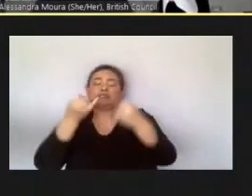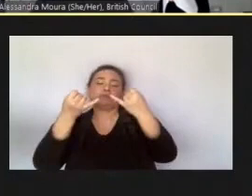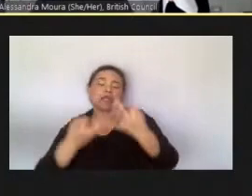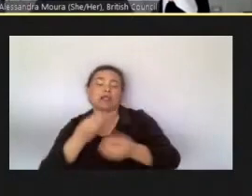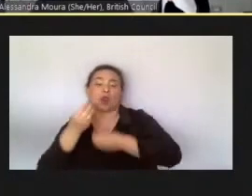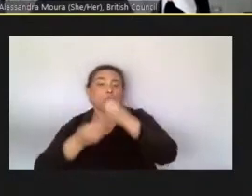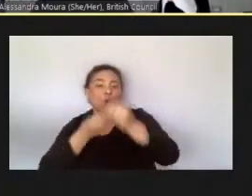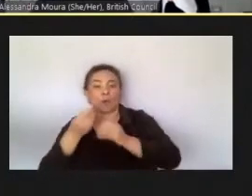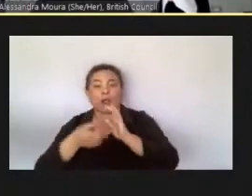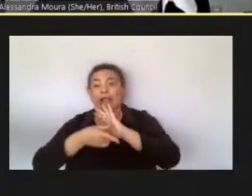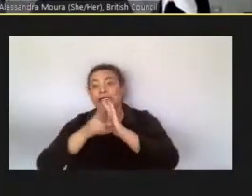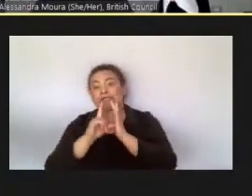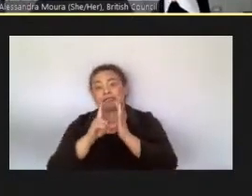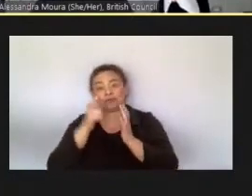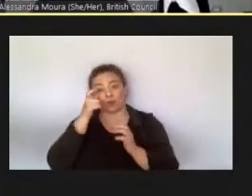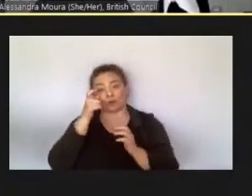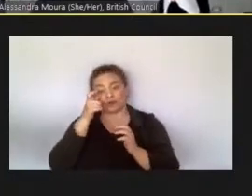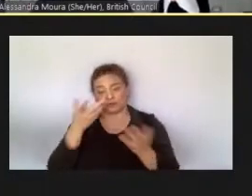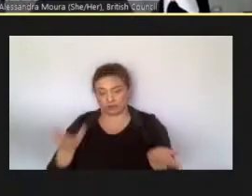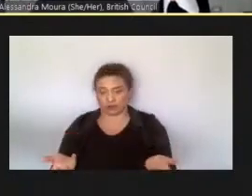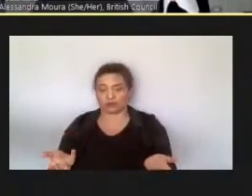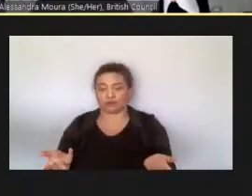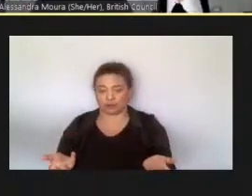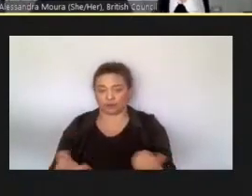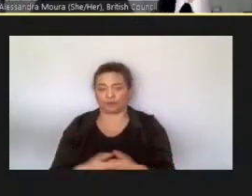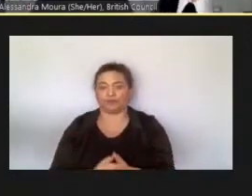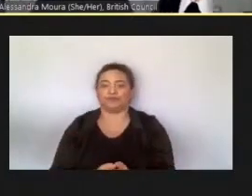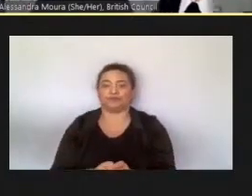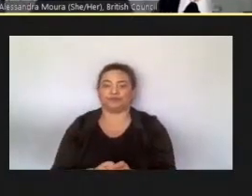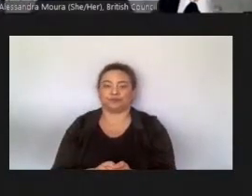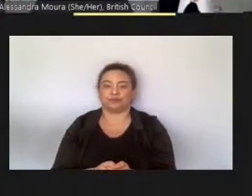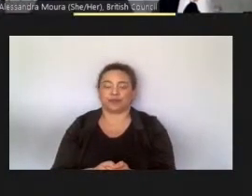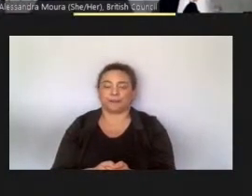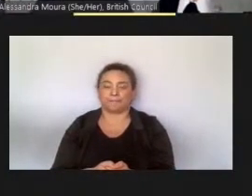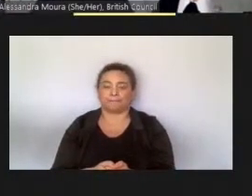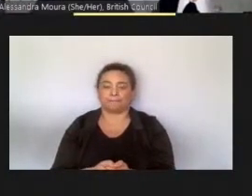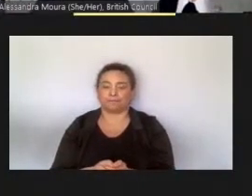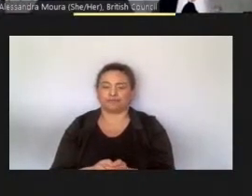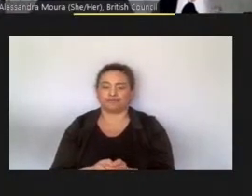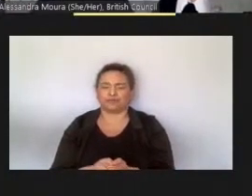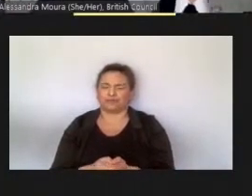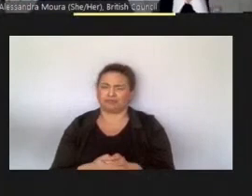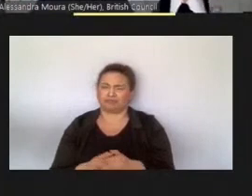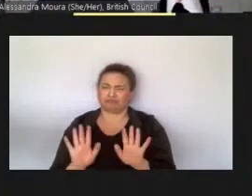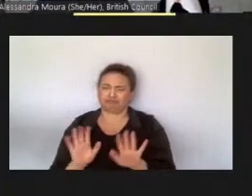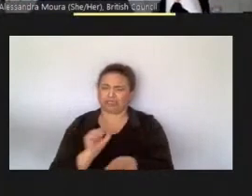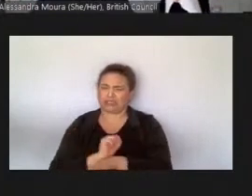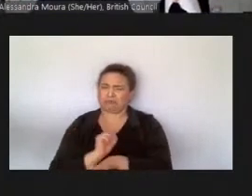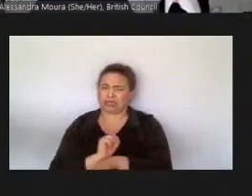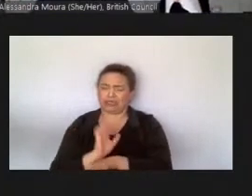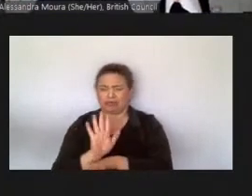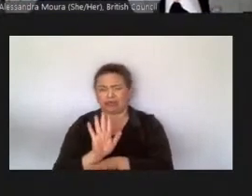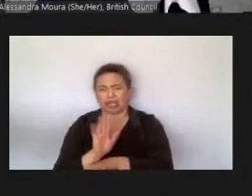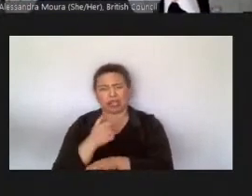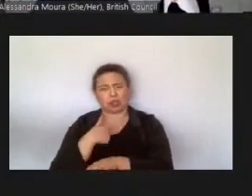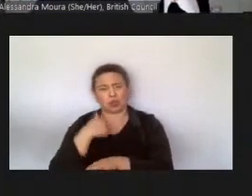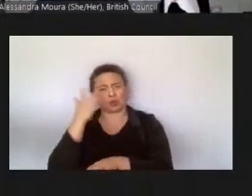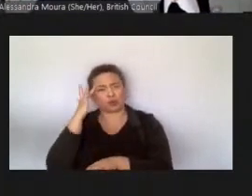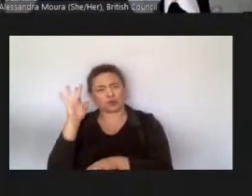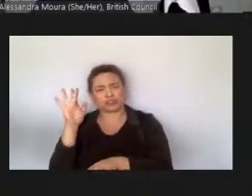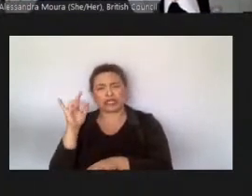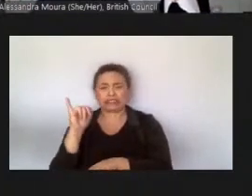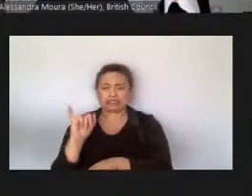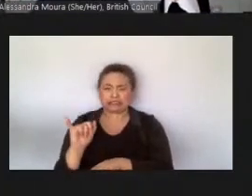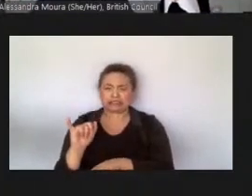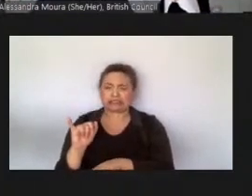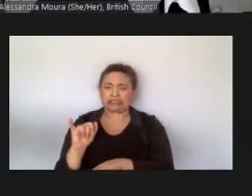me there. I'm confused. I'm not sure, but Right. maybe peer observation. But No,